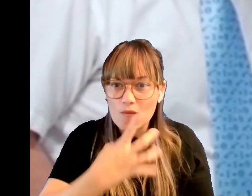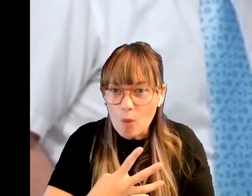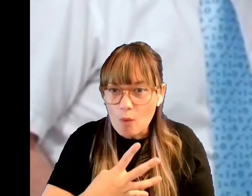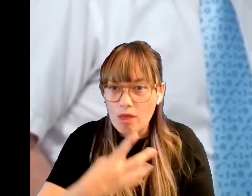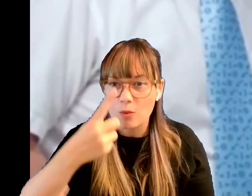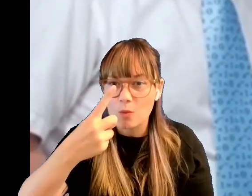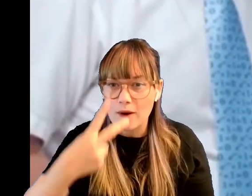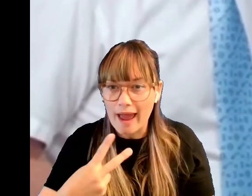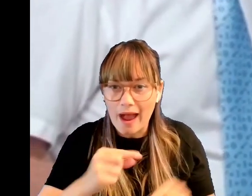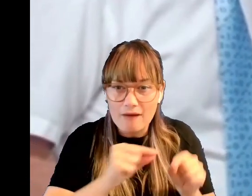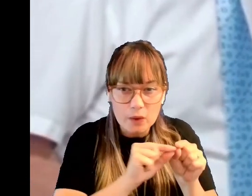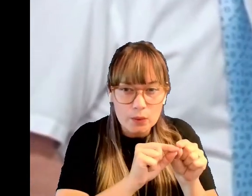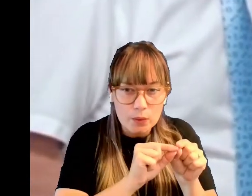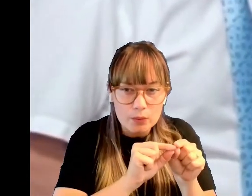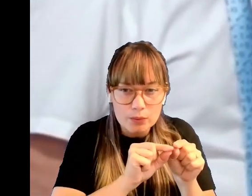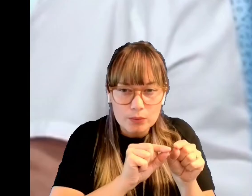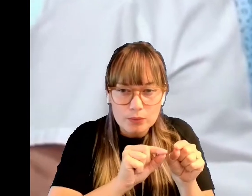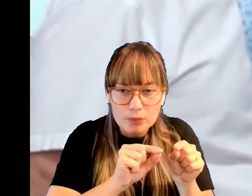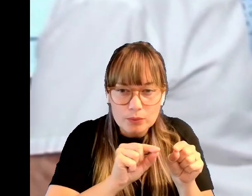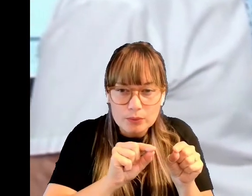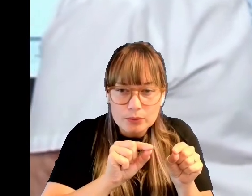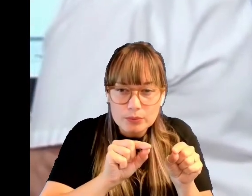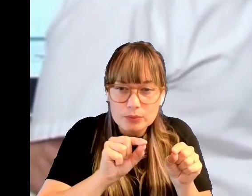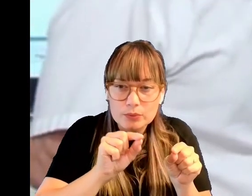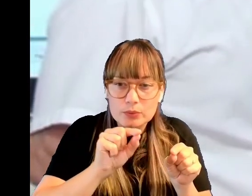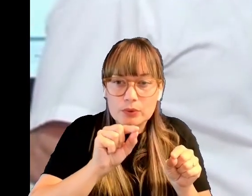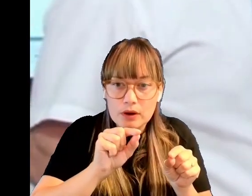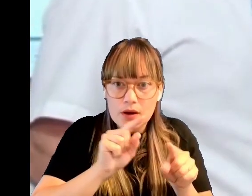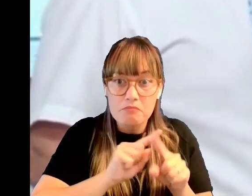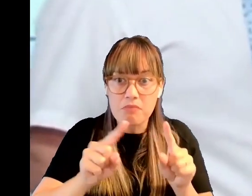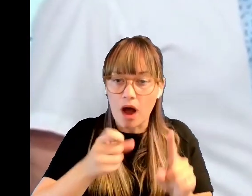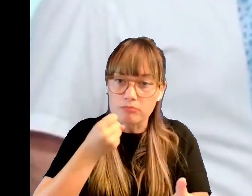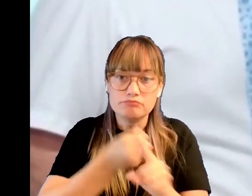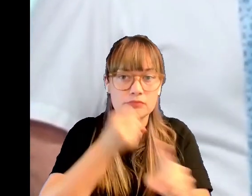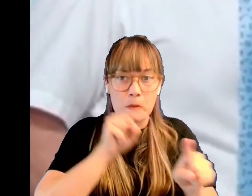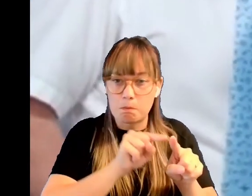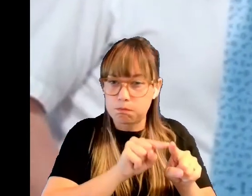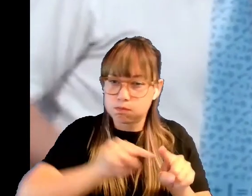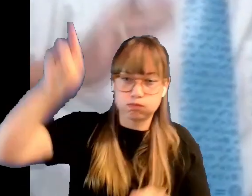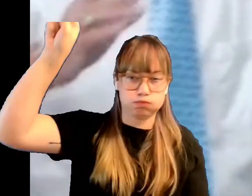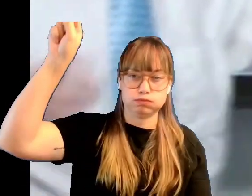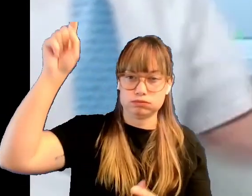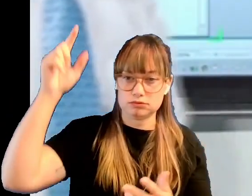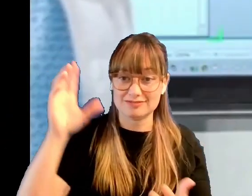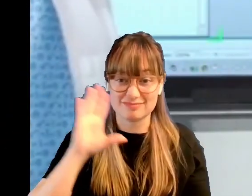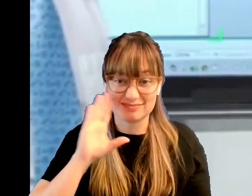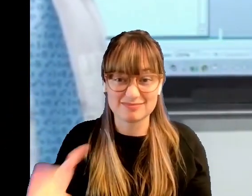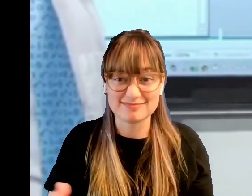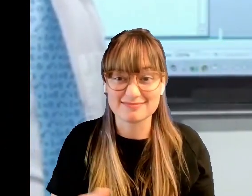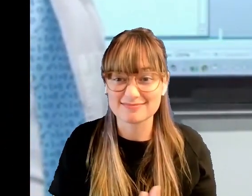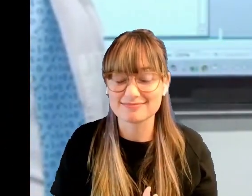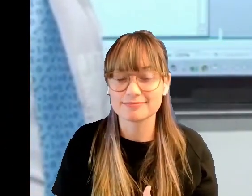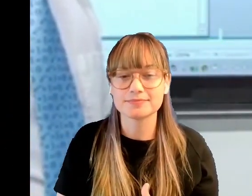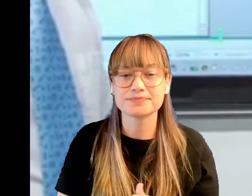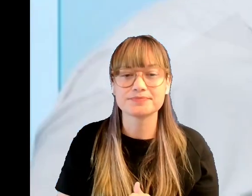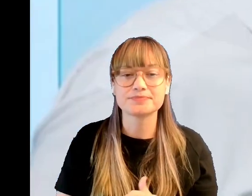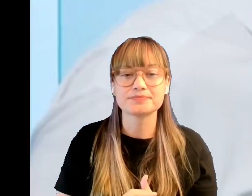slowly it's rising. But then it always kind of turns a corner and then all of a sudden it just blows up on